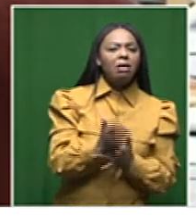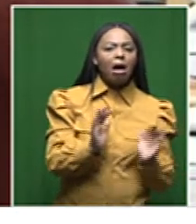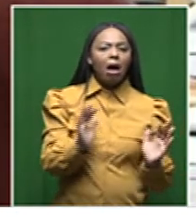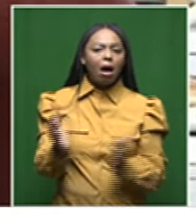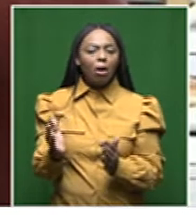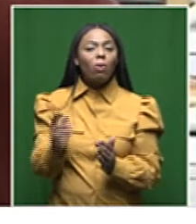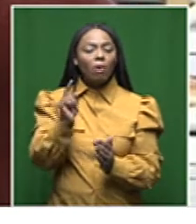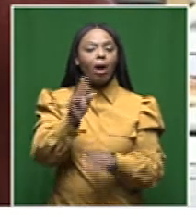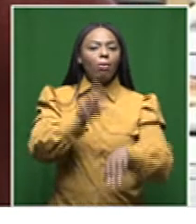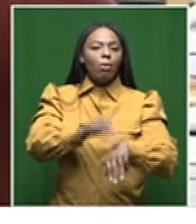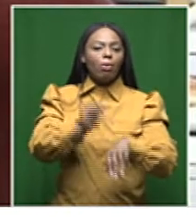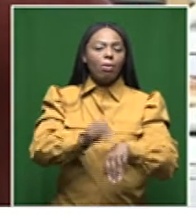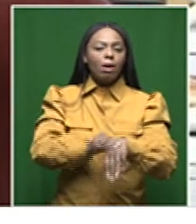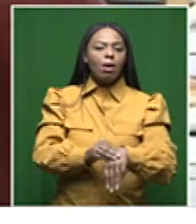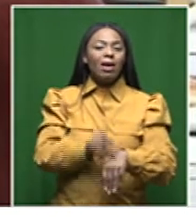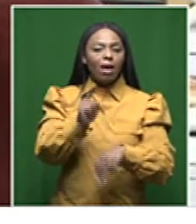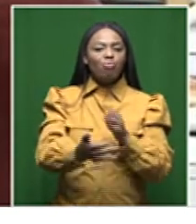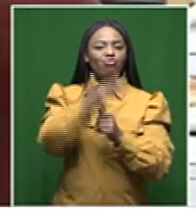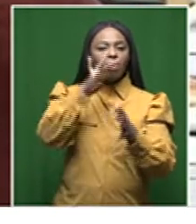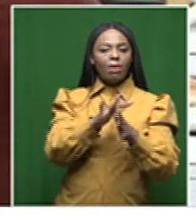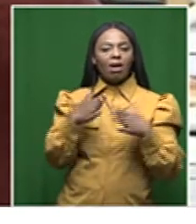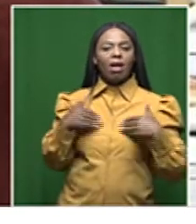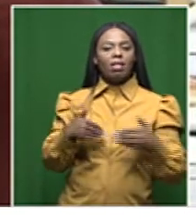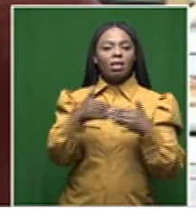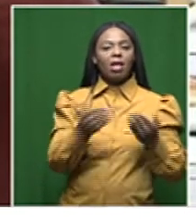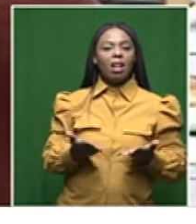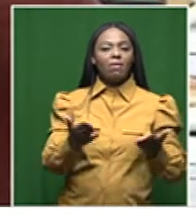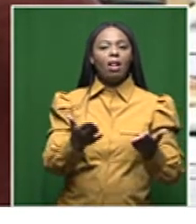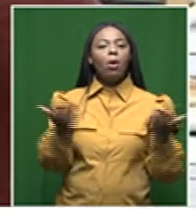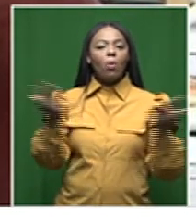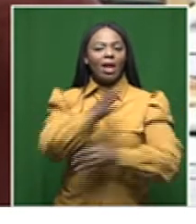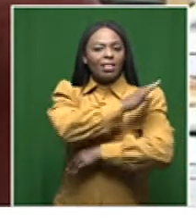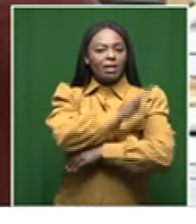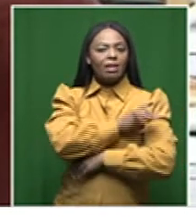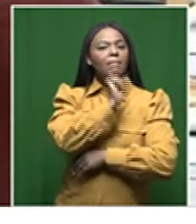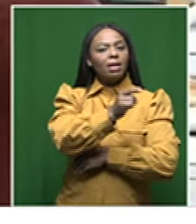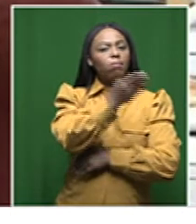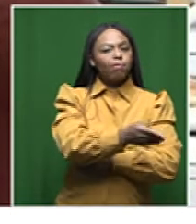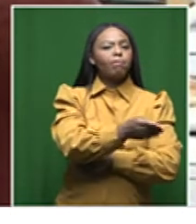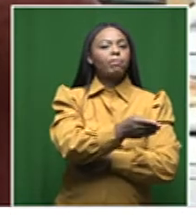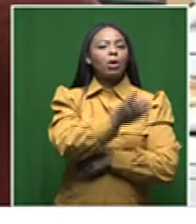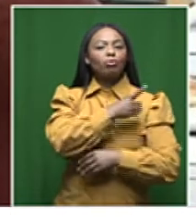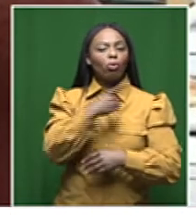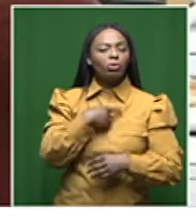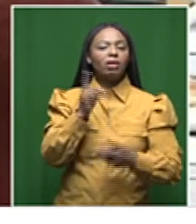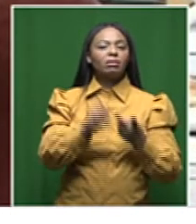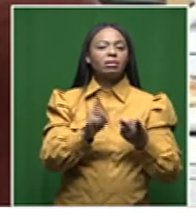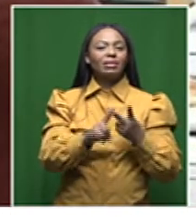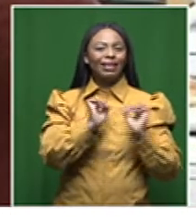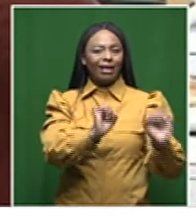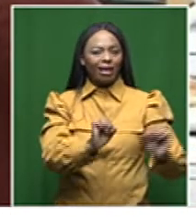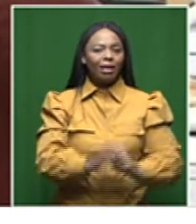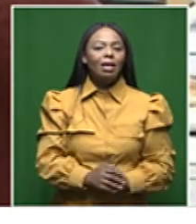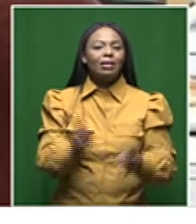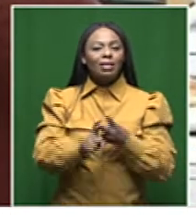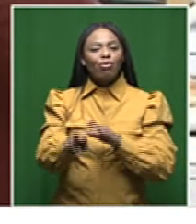be done at a primary healthcare level, at the clinics, the GP, and what can be done at a